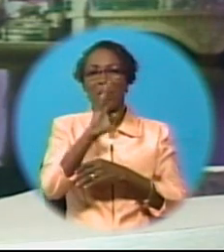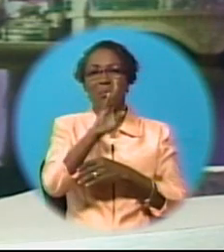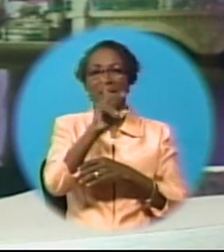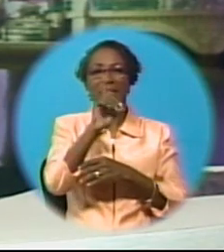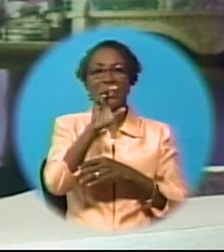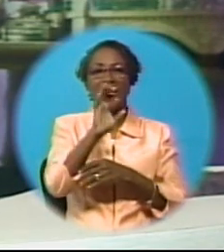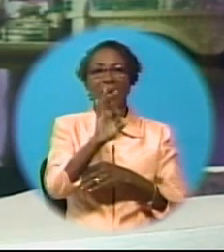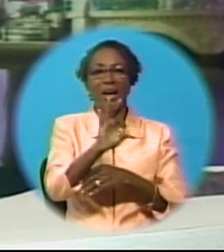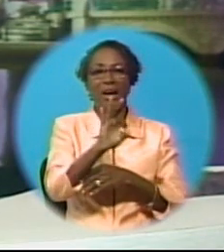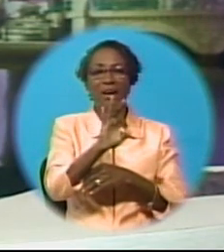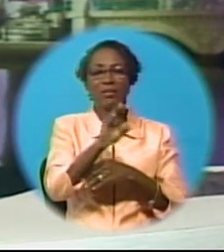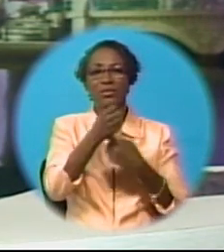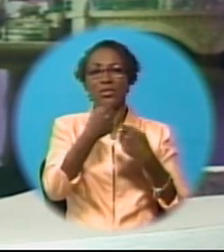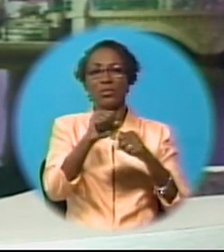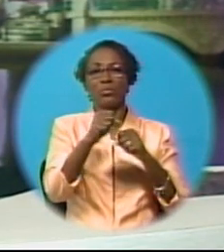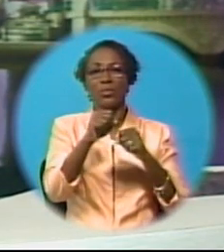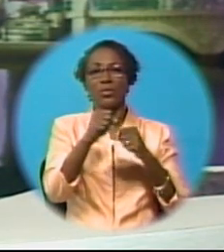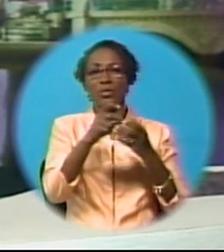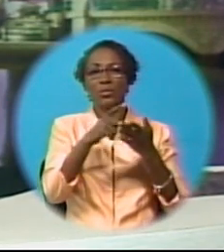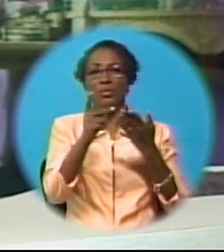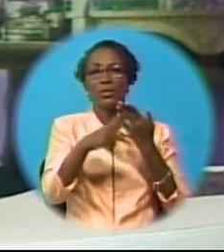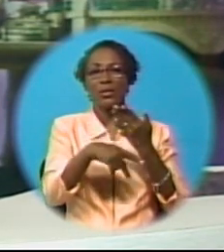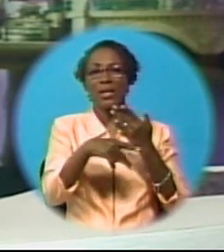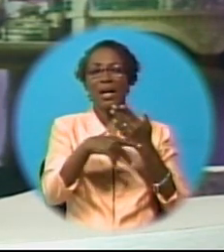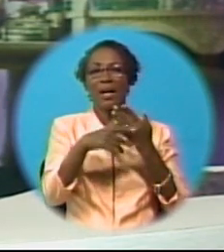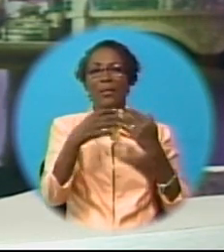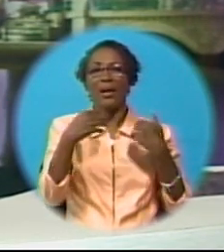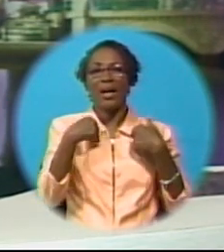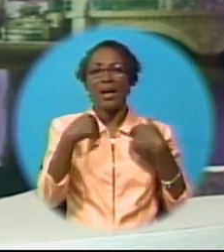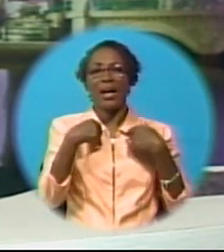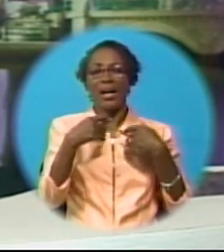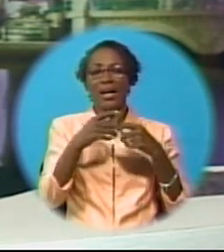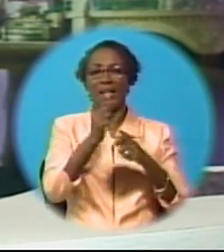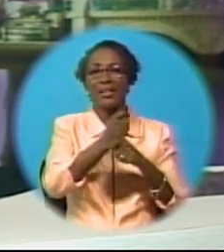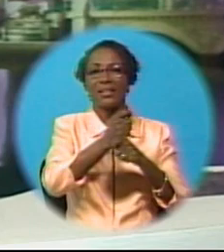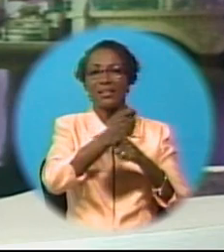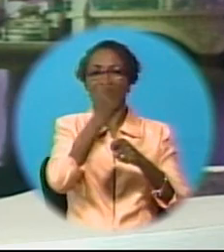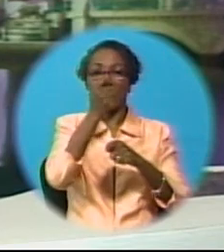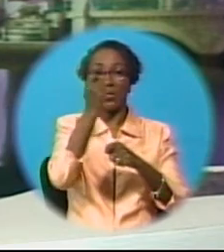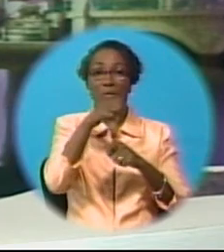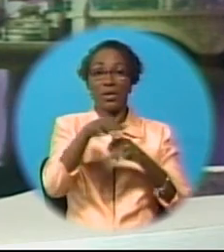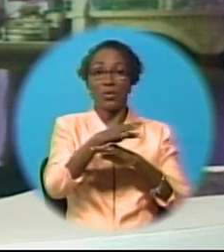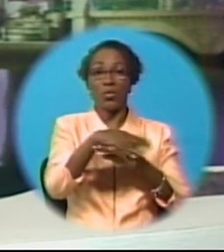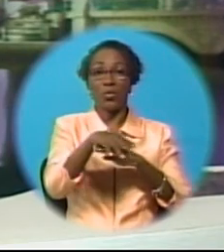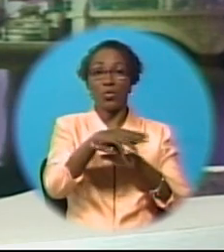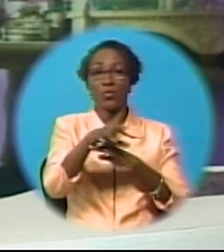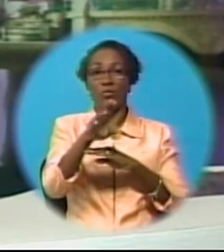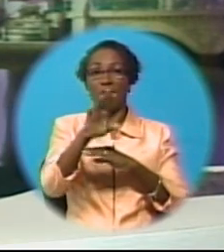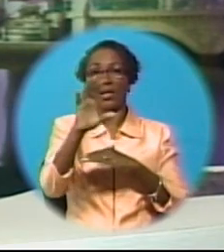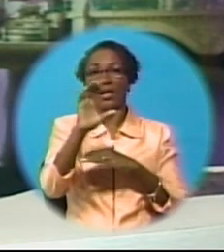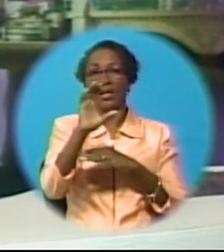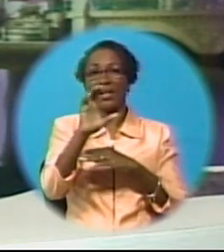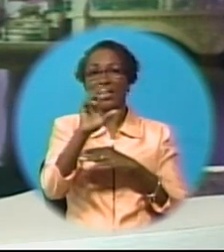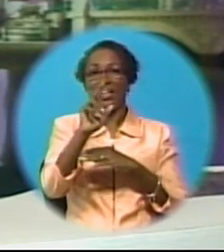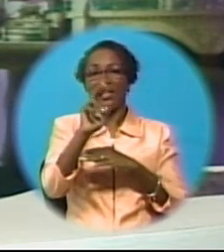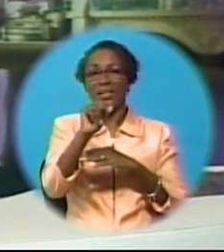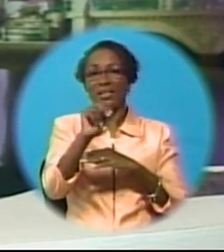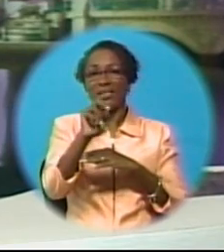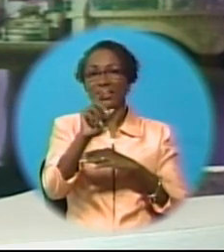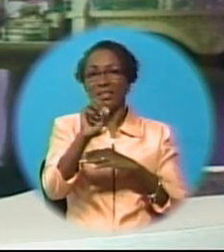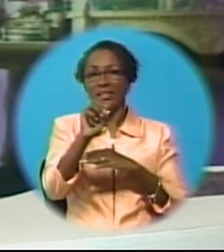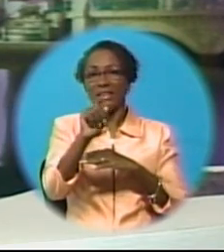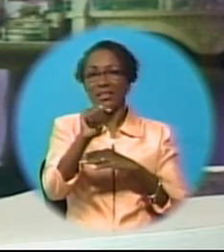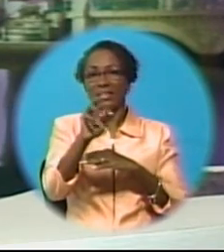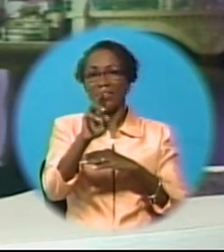Sports Program recorded the largest margin of victory, beating Clayton's Colatonic Notre Dame 7-1. BDF scored